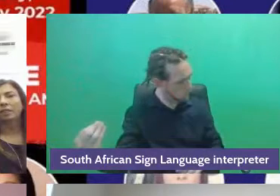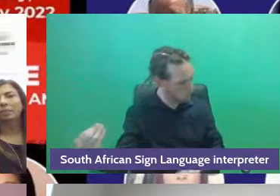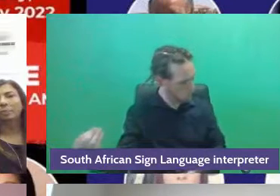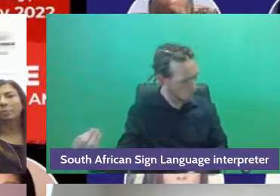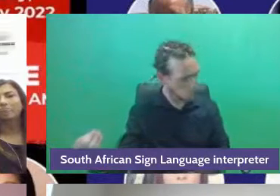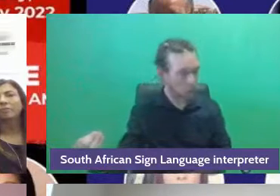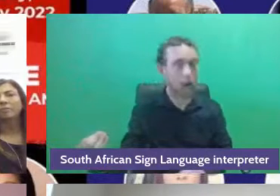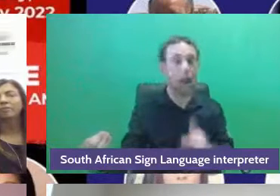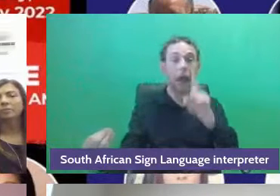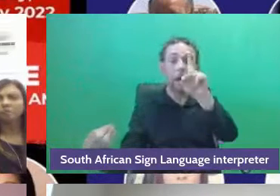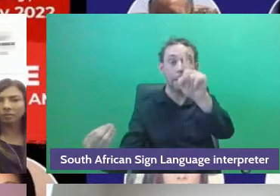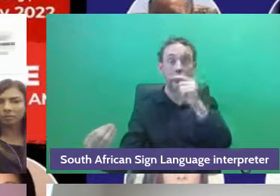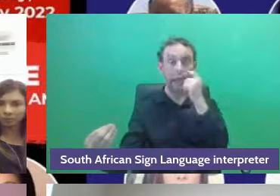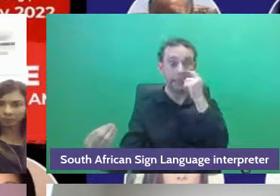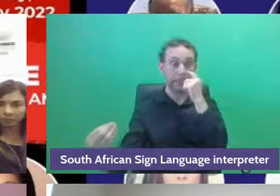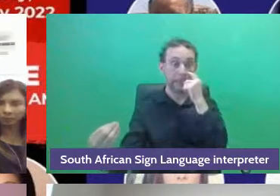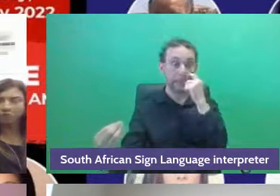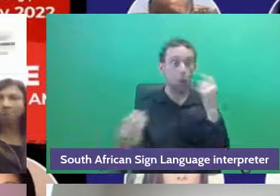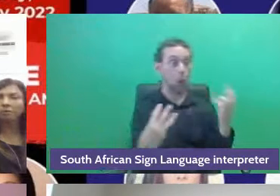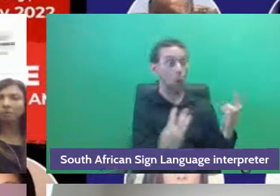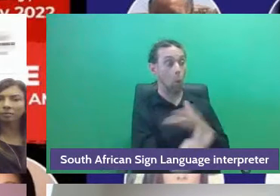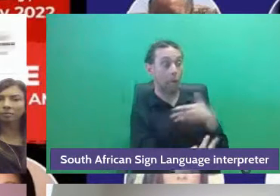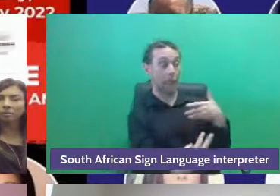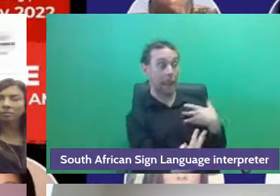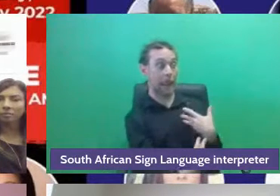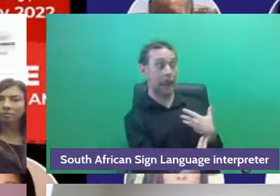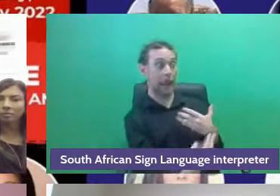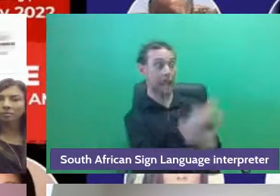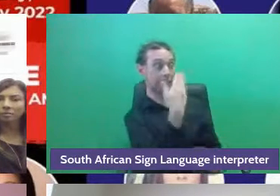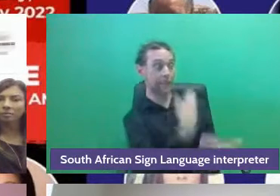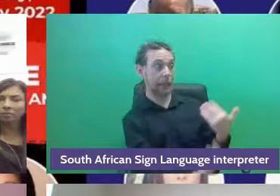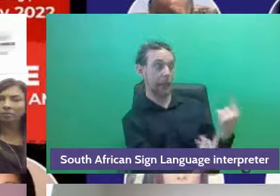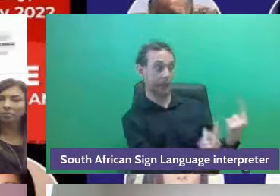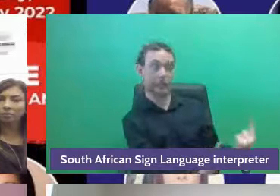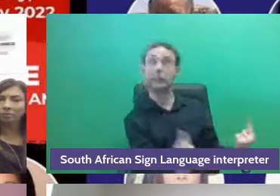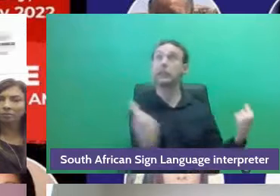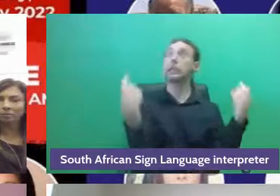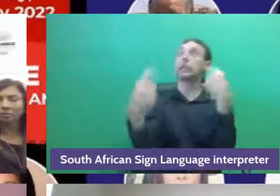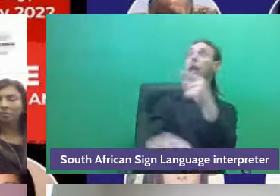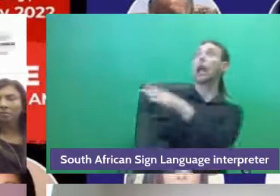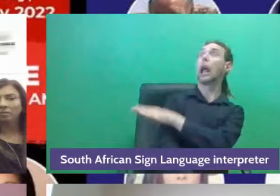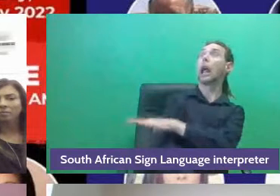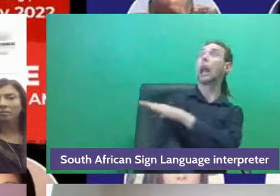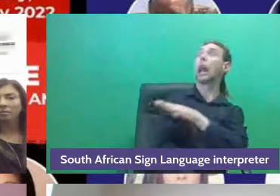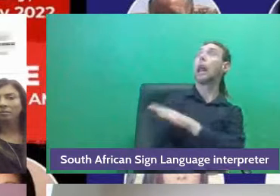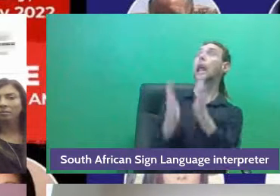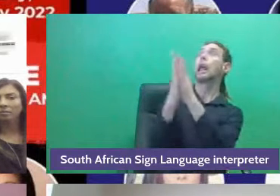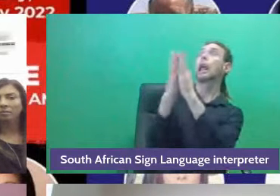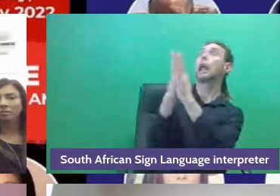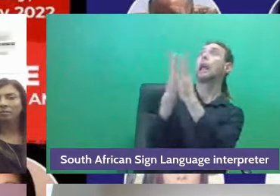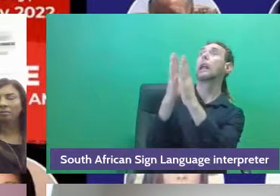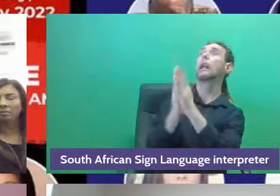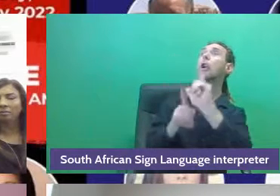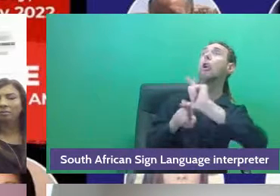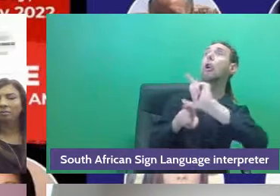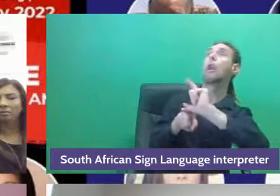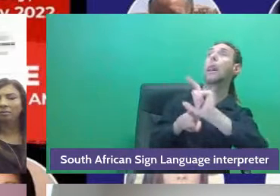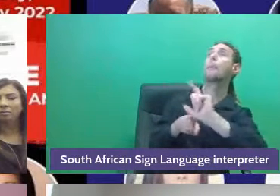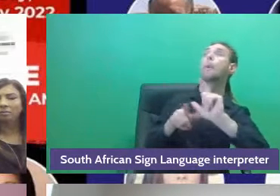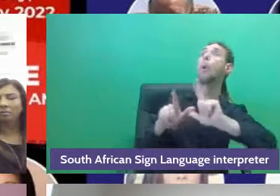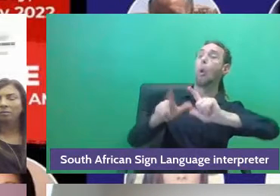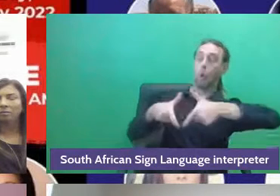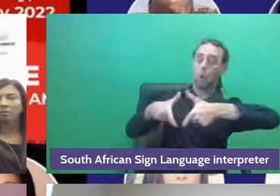disabilities want to access things like contraceptives, they're empowered and they understand that they are not trying